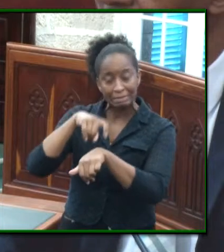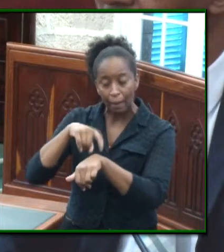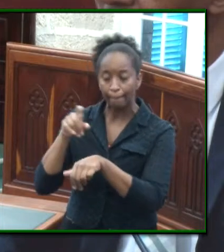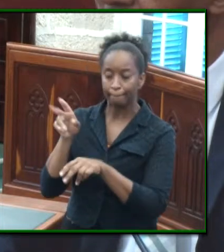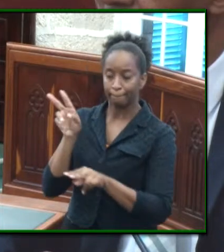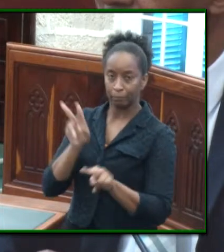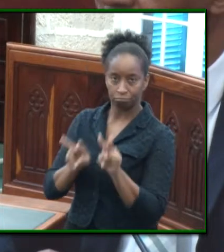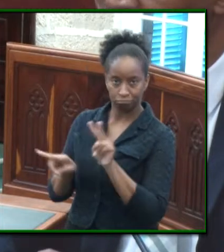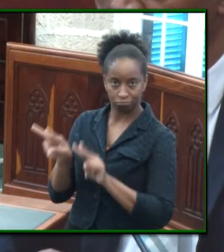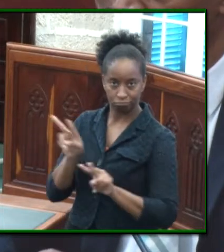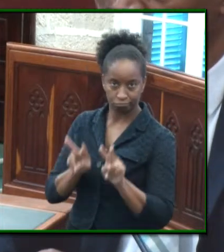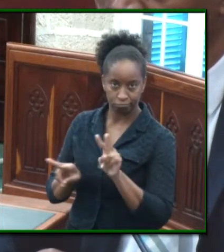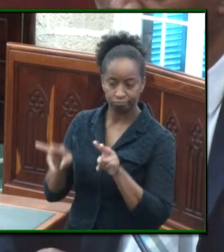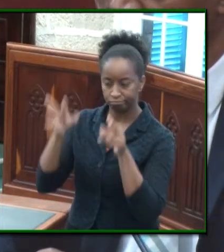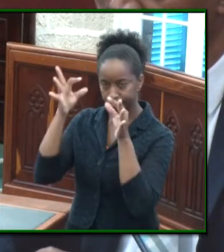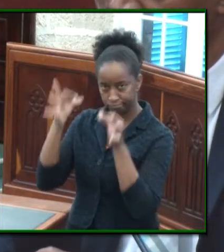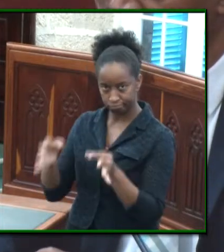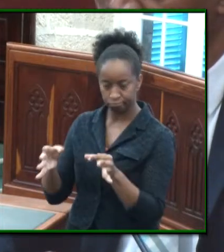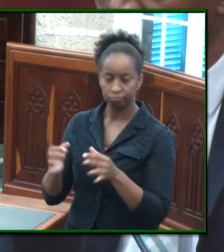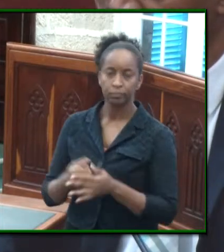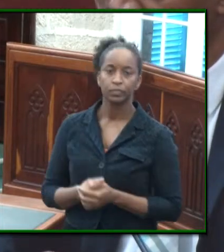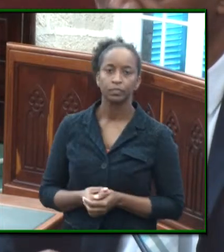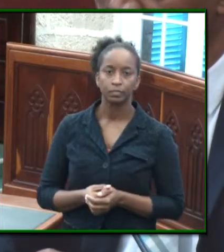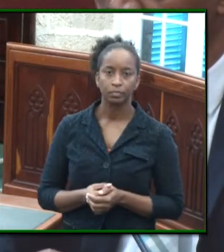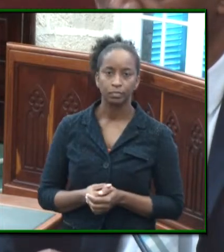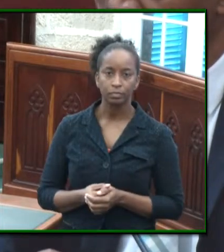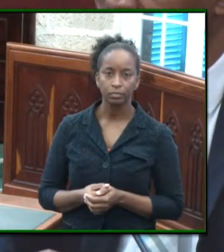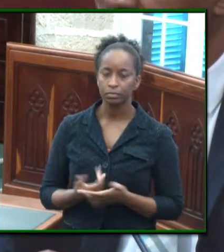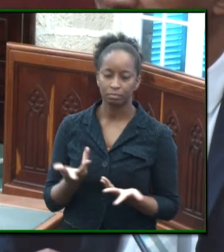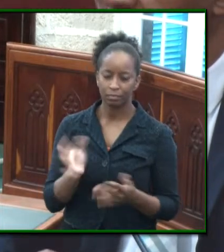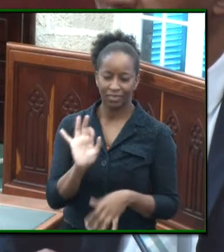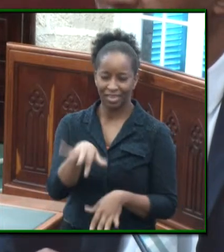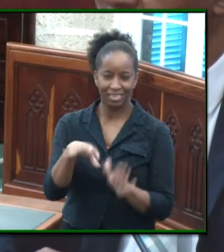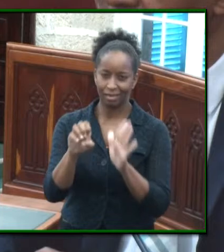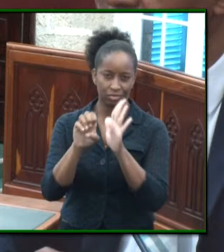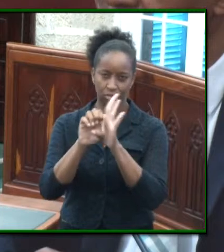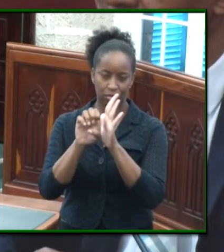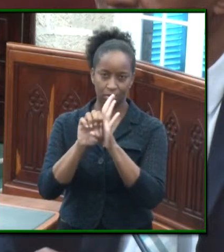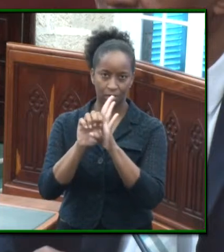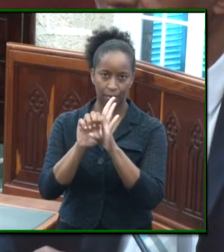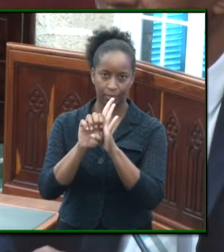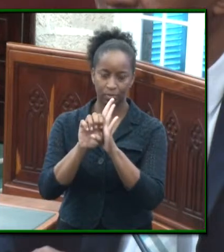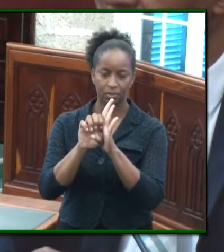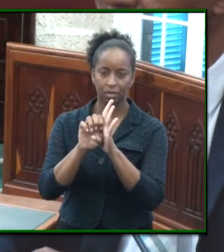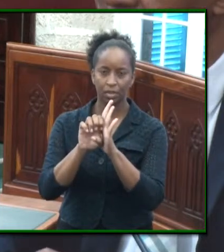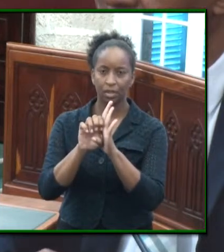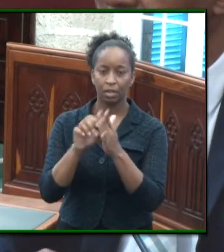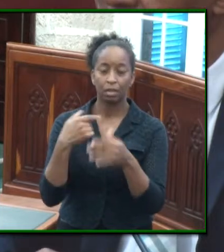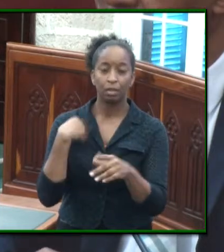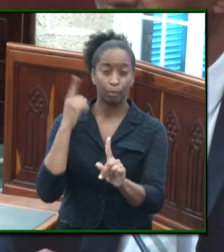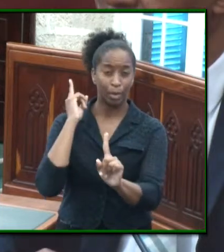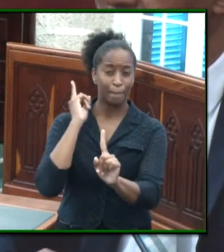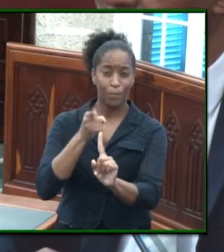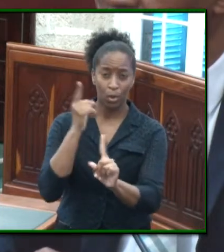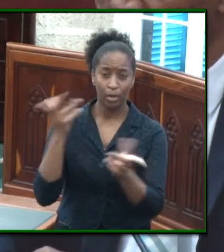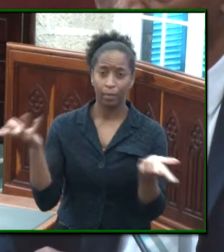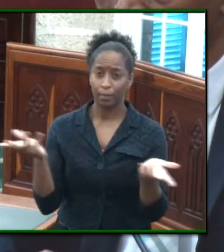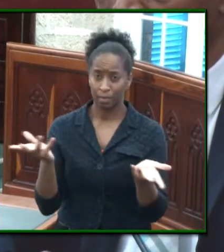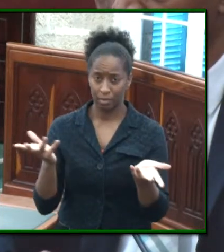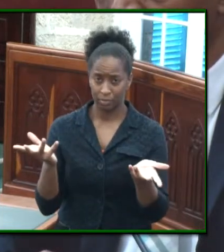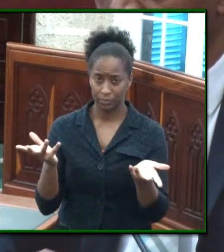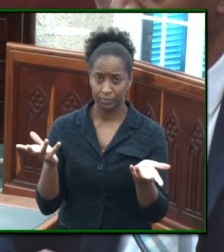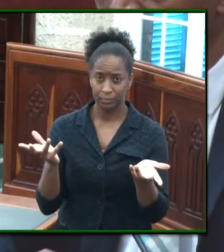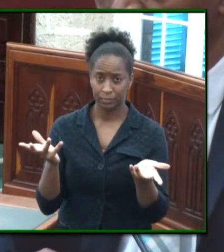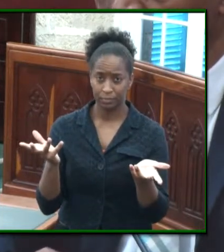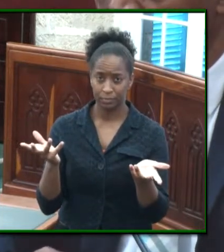say that the work on the commercial court has now been enthusiastically taken up by the current